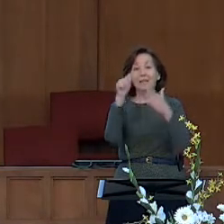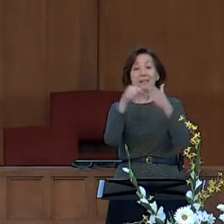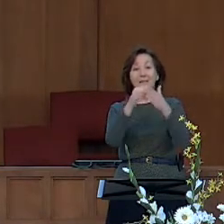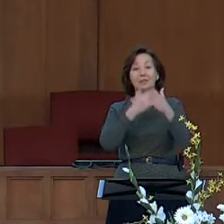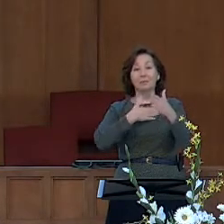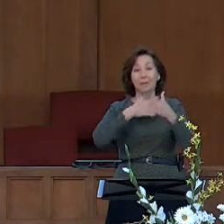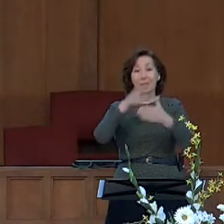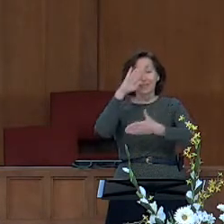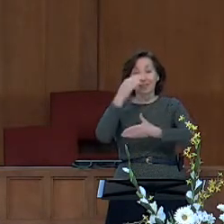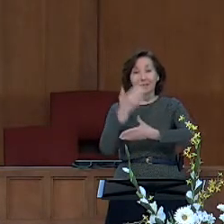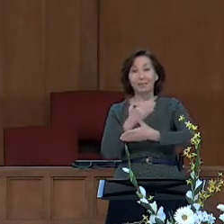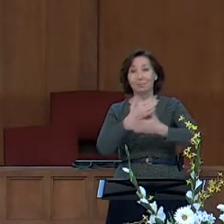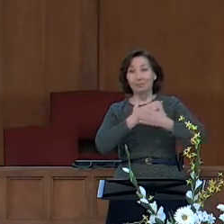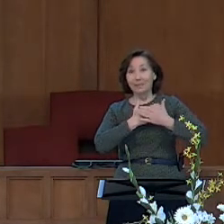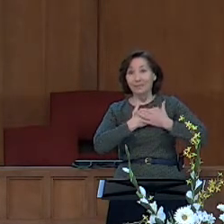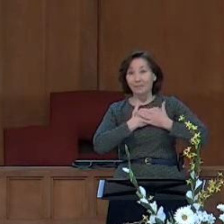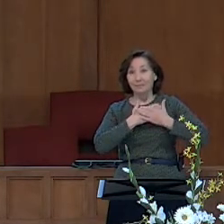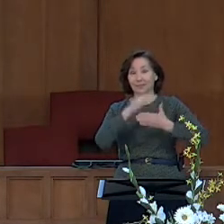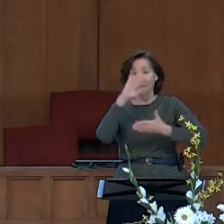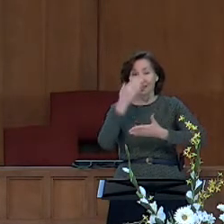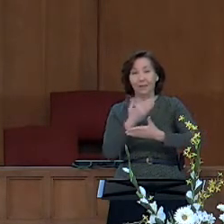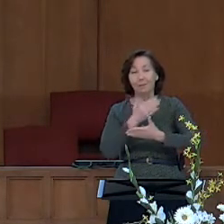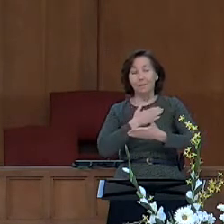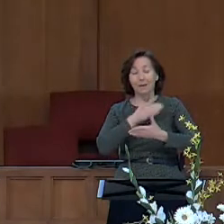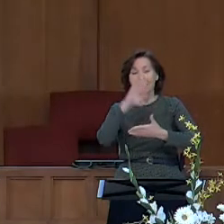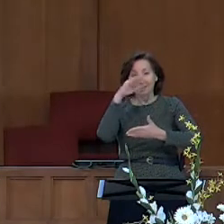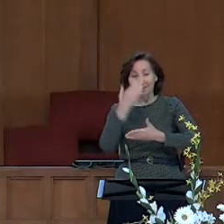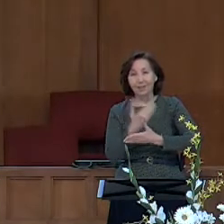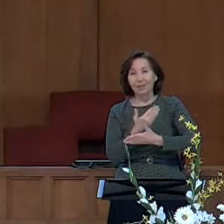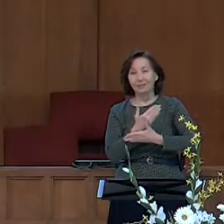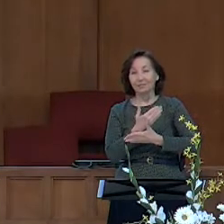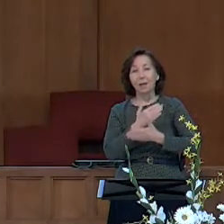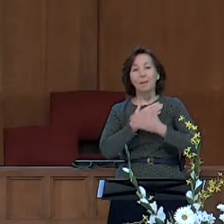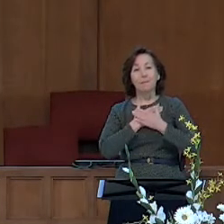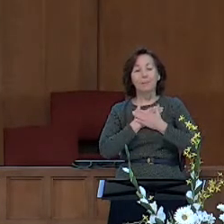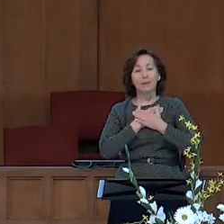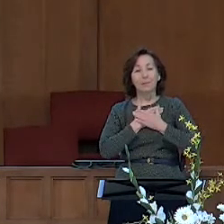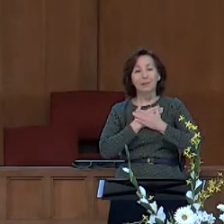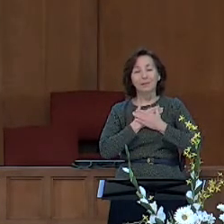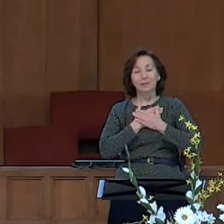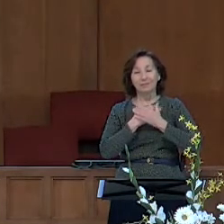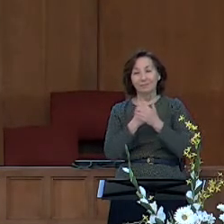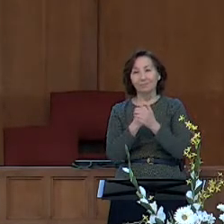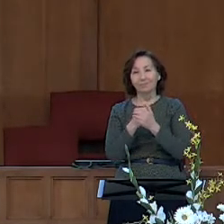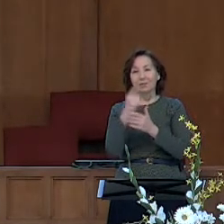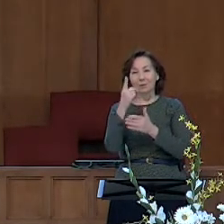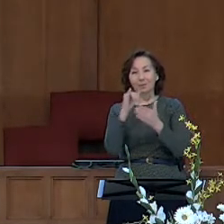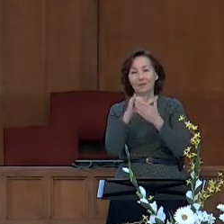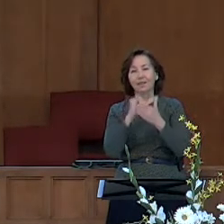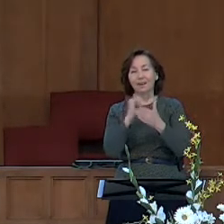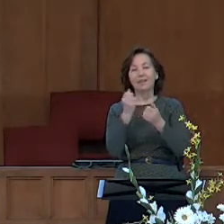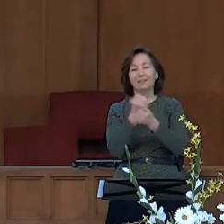my beloved son. This is my son, my beloved, the